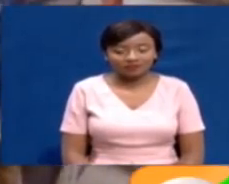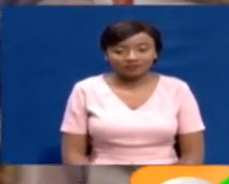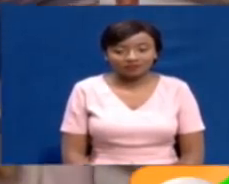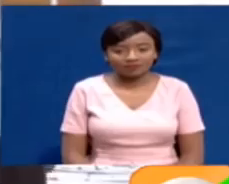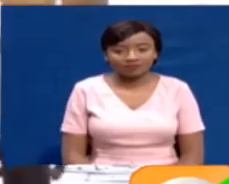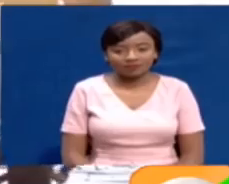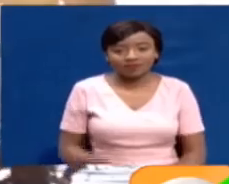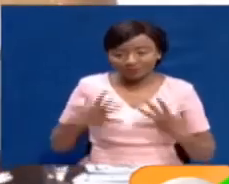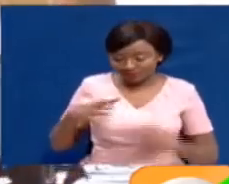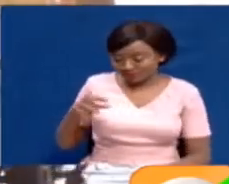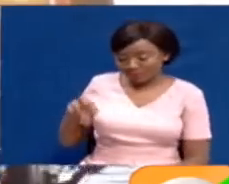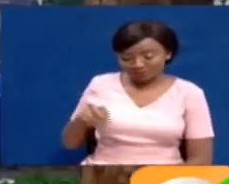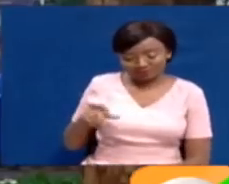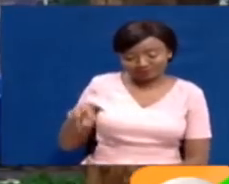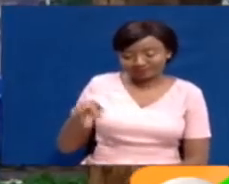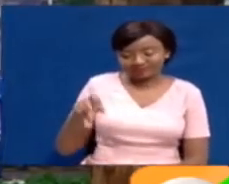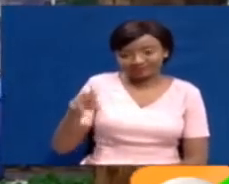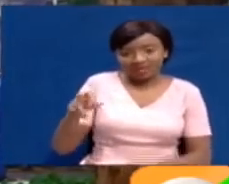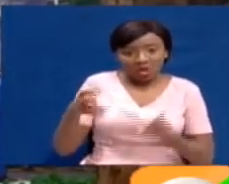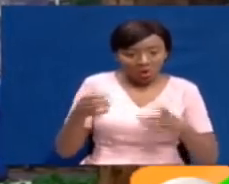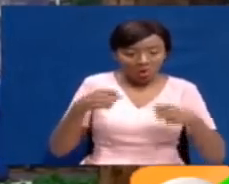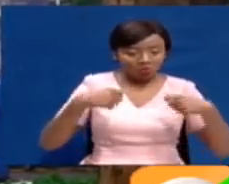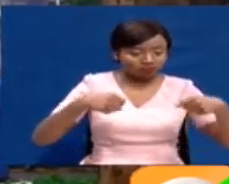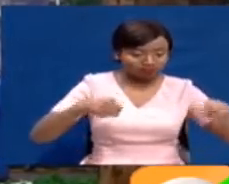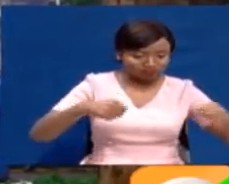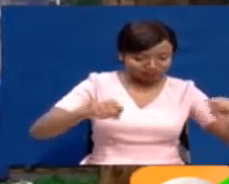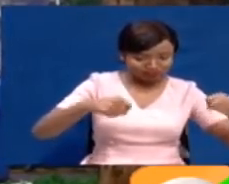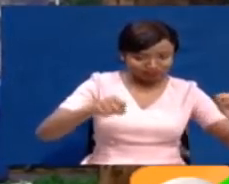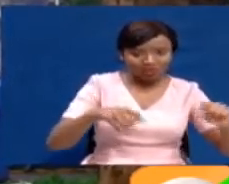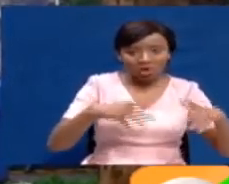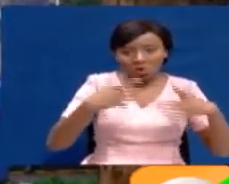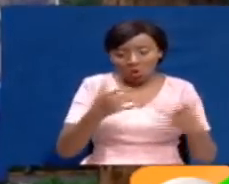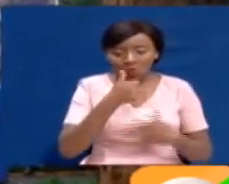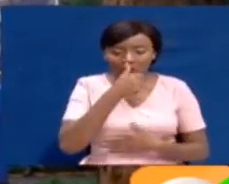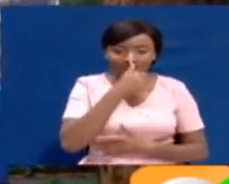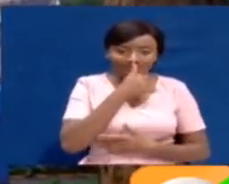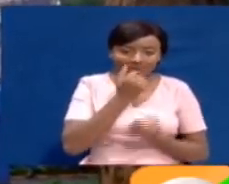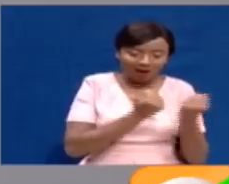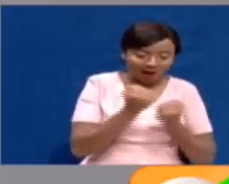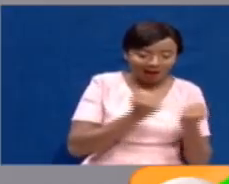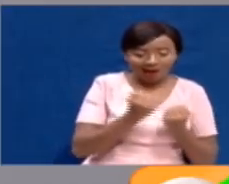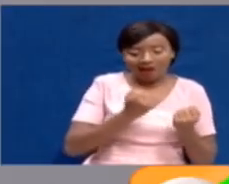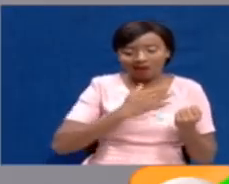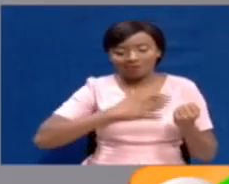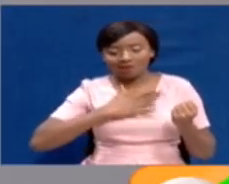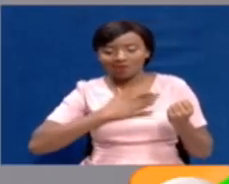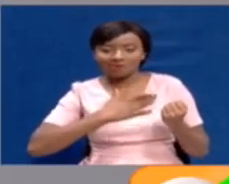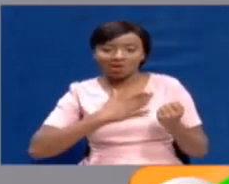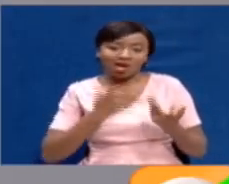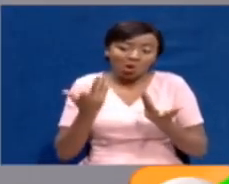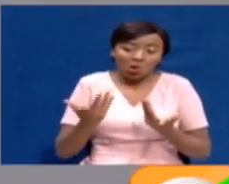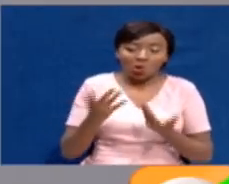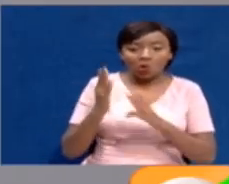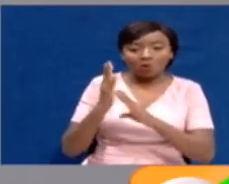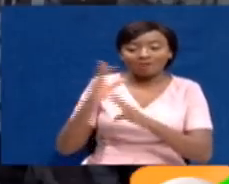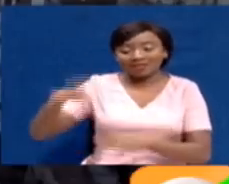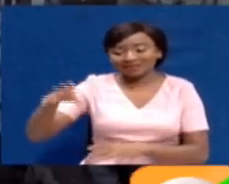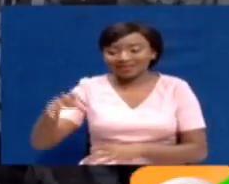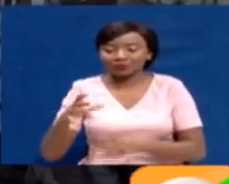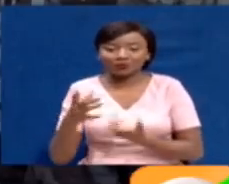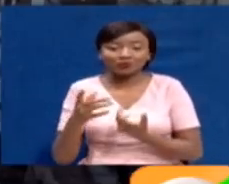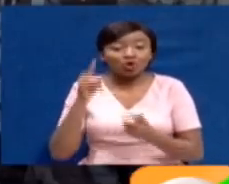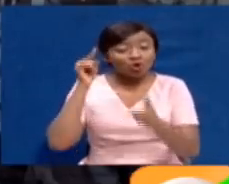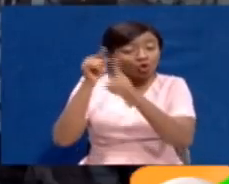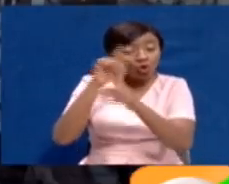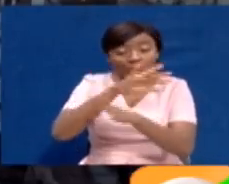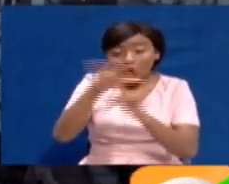From those on foot and motorbikes to those in private and public vehicles, the aim is to reach home before the